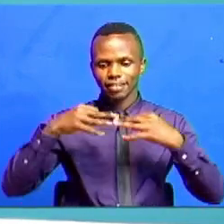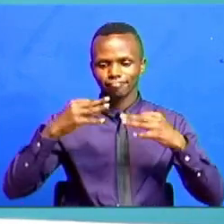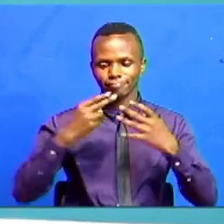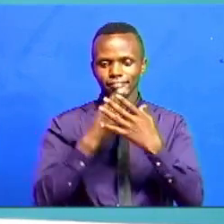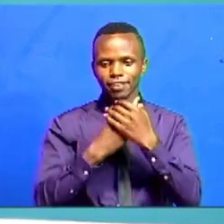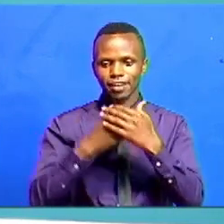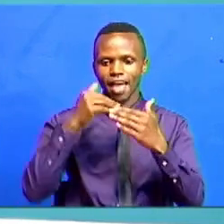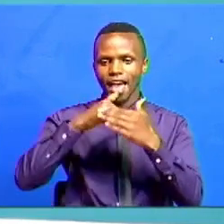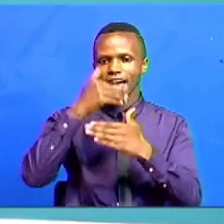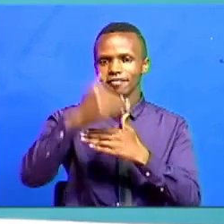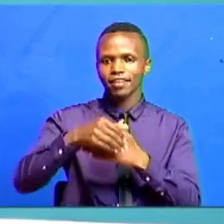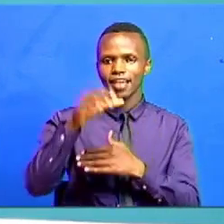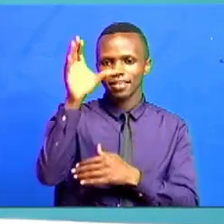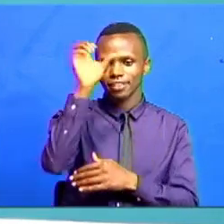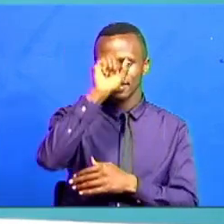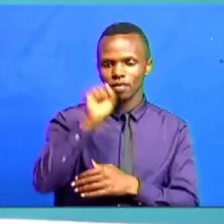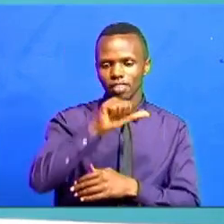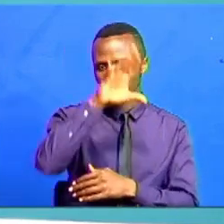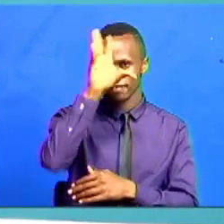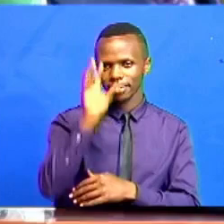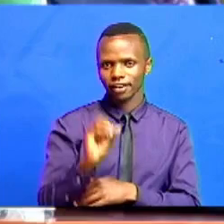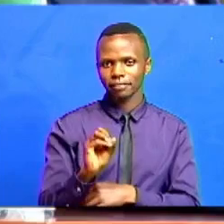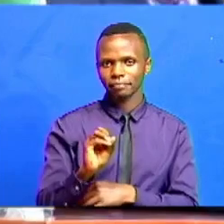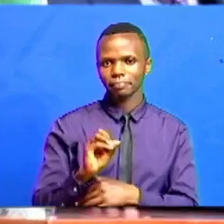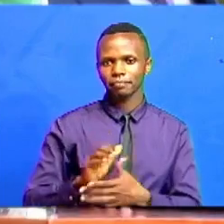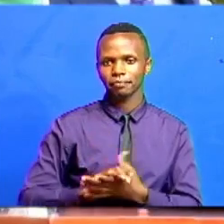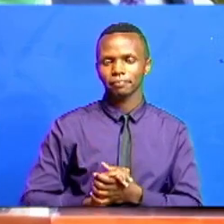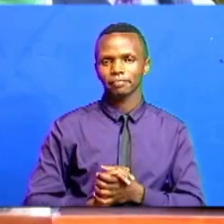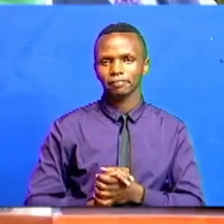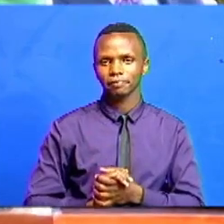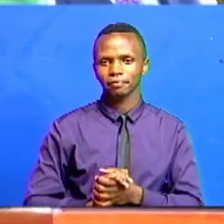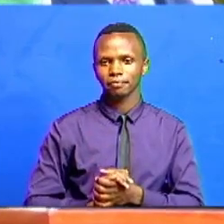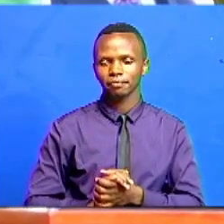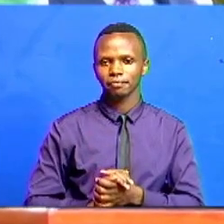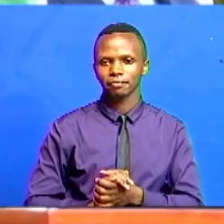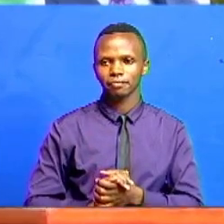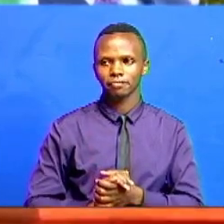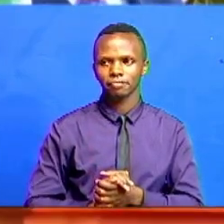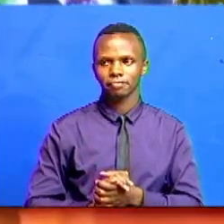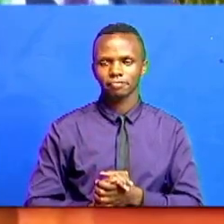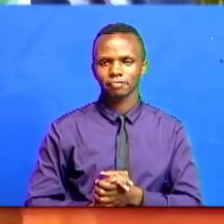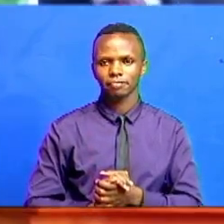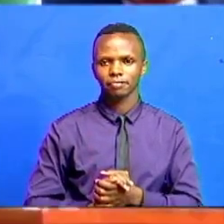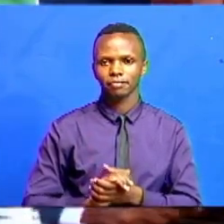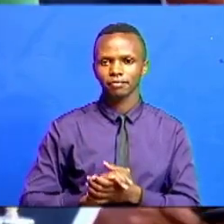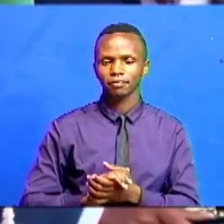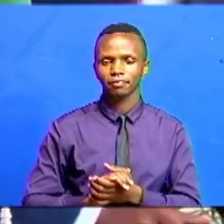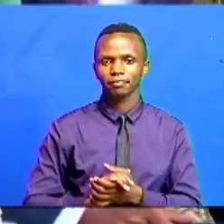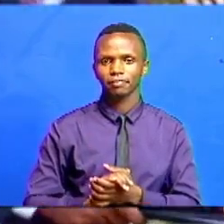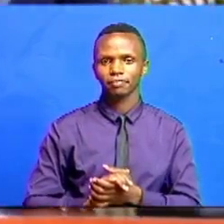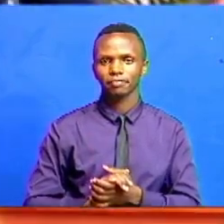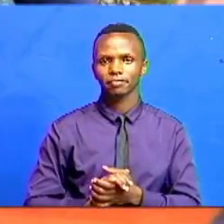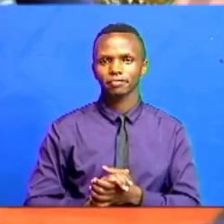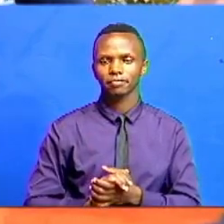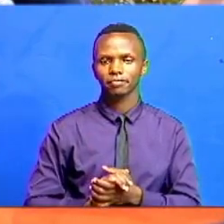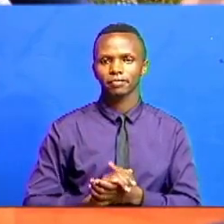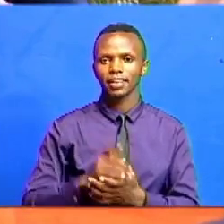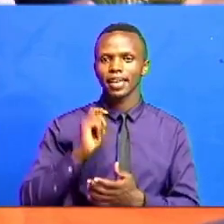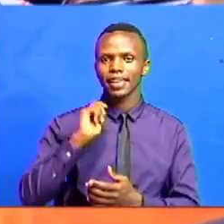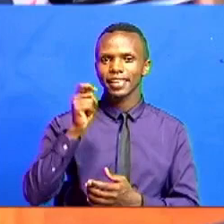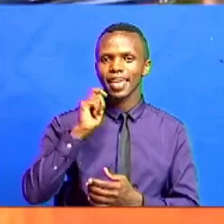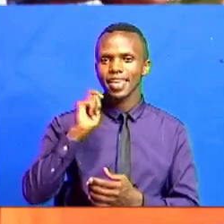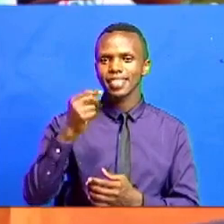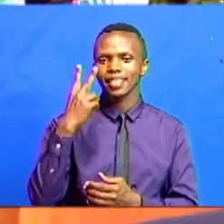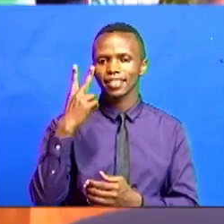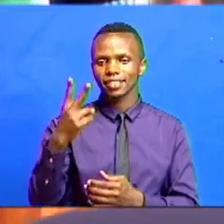Africa. Timothy Omondi with the details. Documentation on the areas of cooperation between the Islamic Republic of Iran. Kenya is the